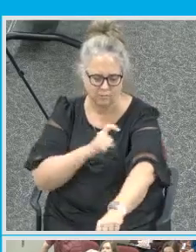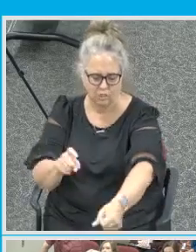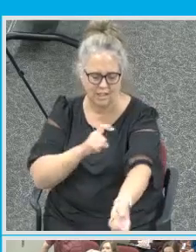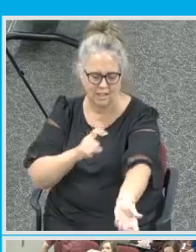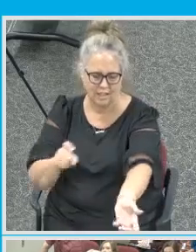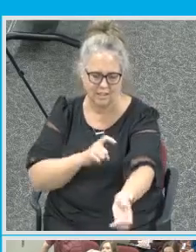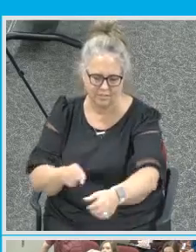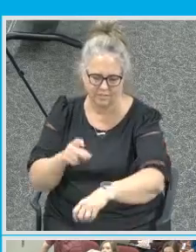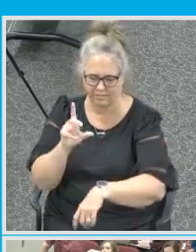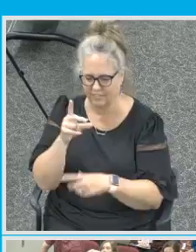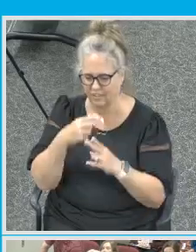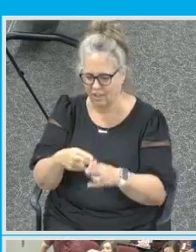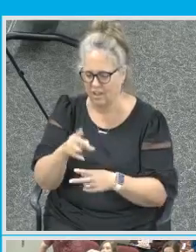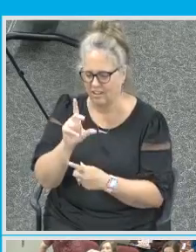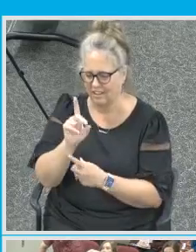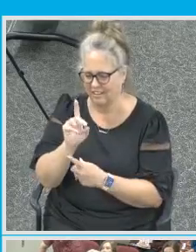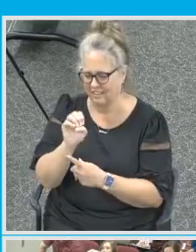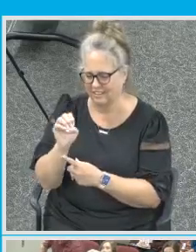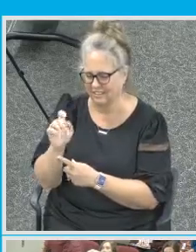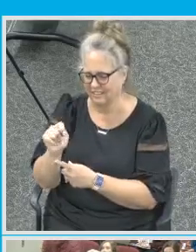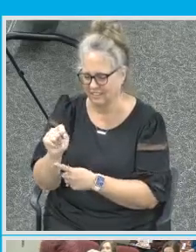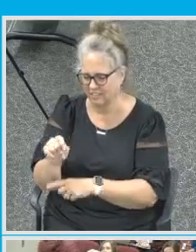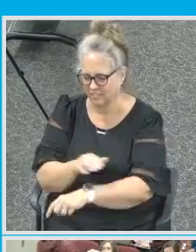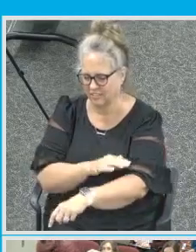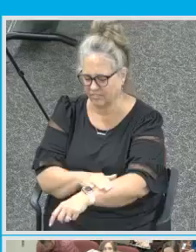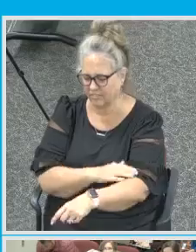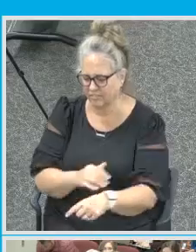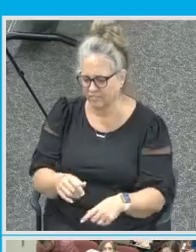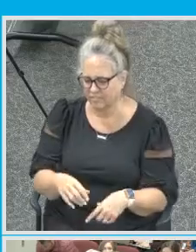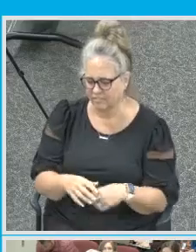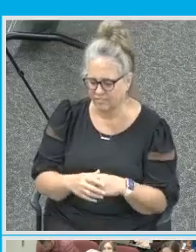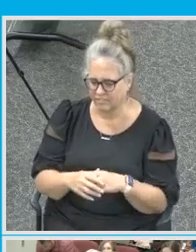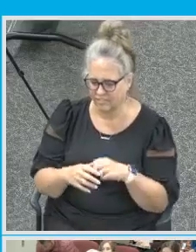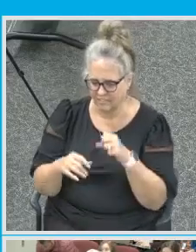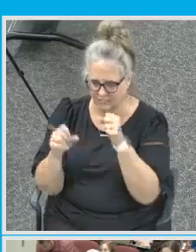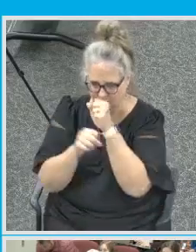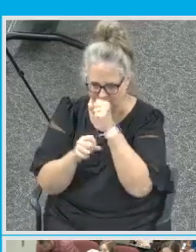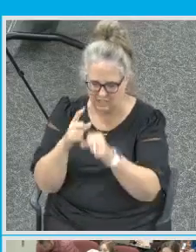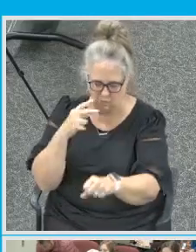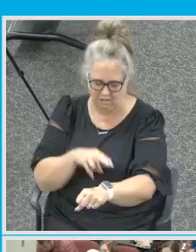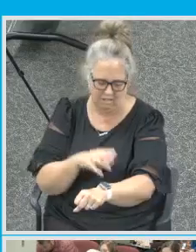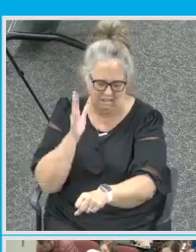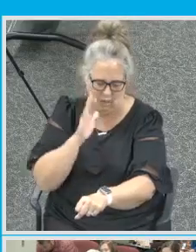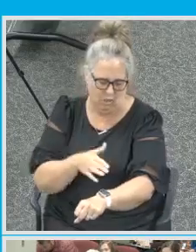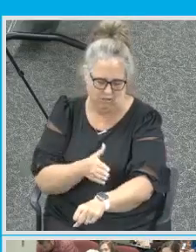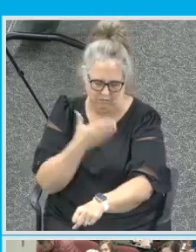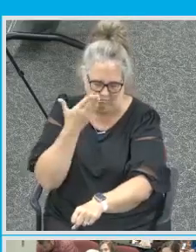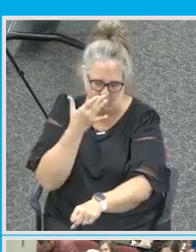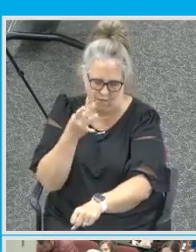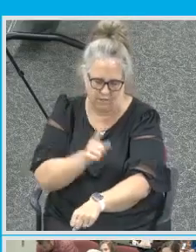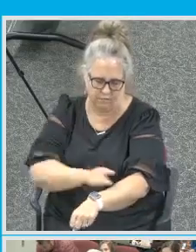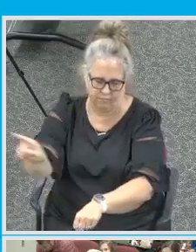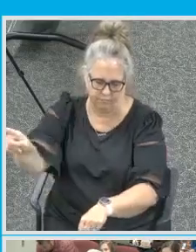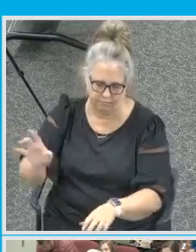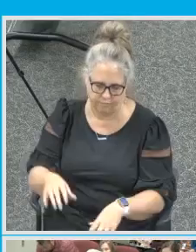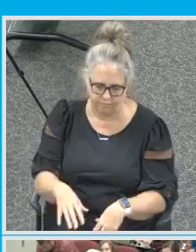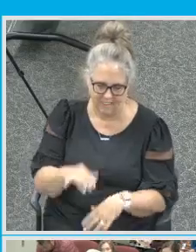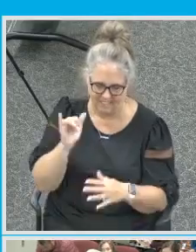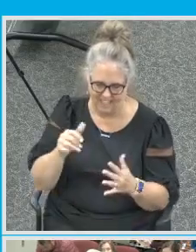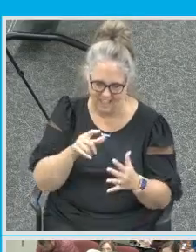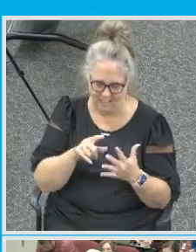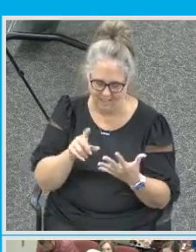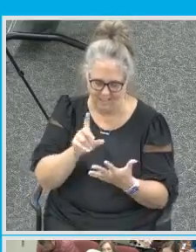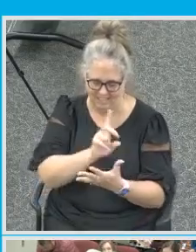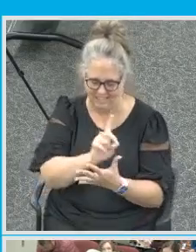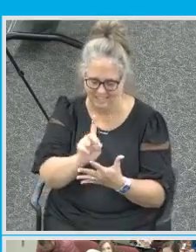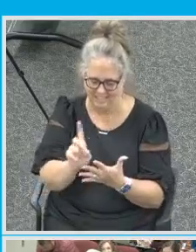repellents so that you don't have those mosquitoes landing on you and biting you. So that was the fifth D in the series was DEET.